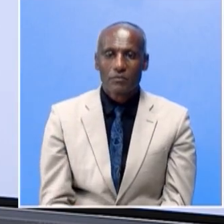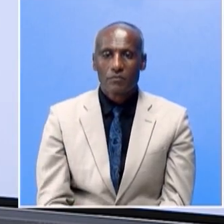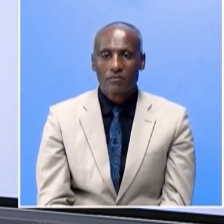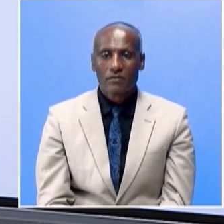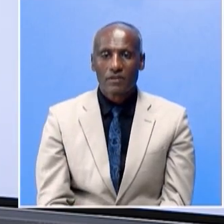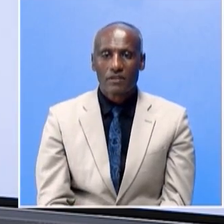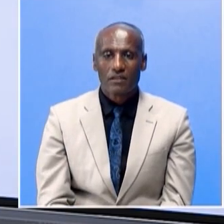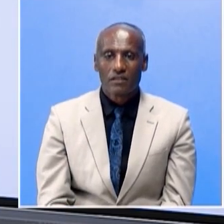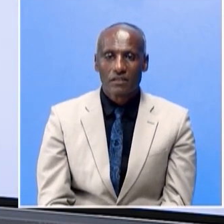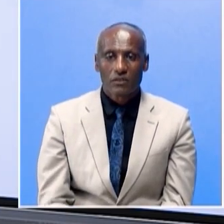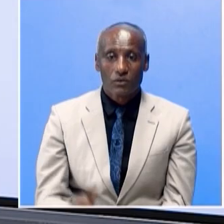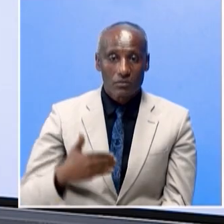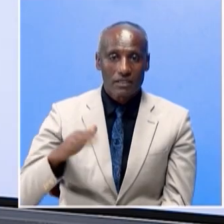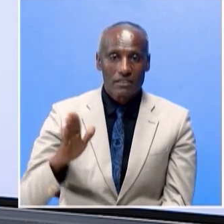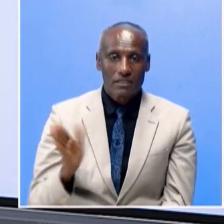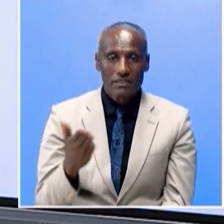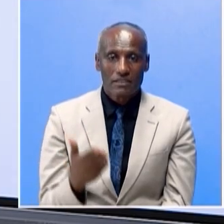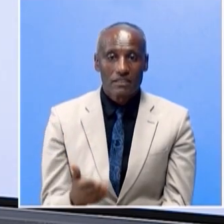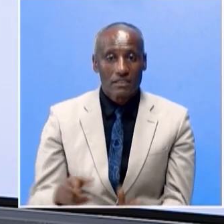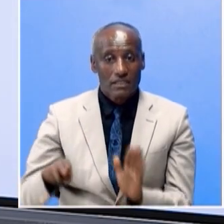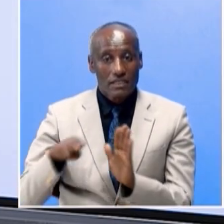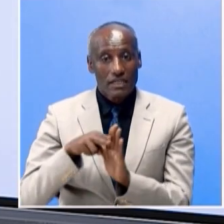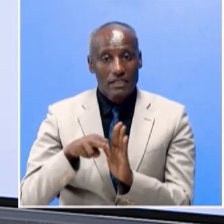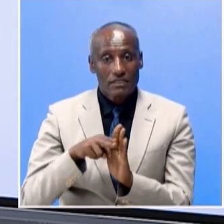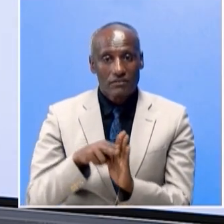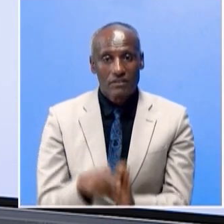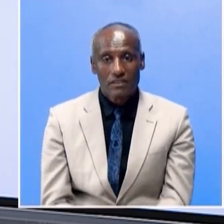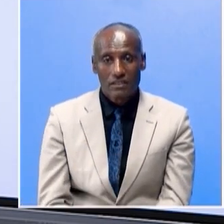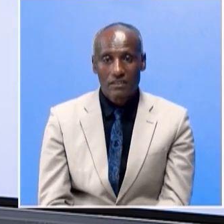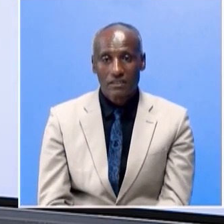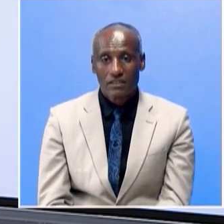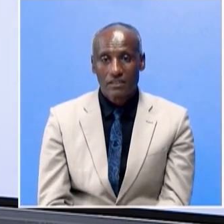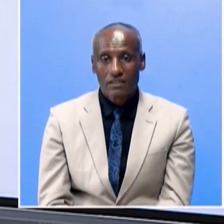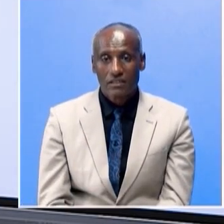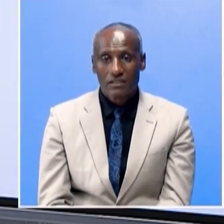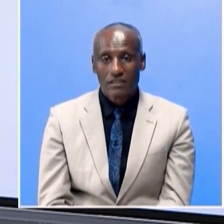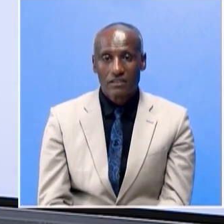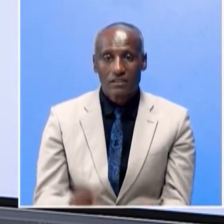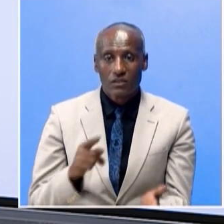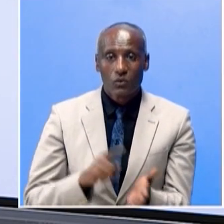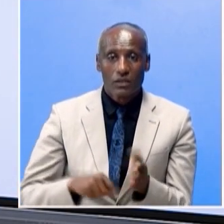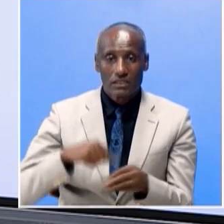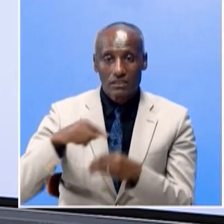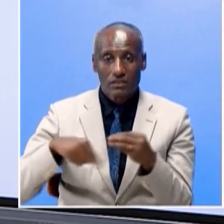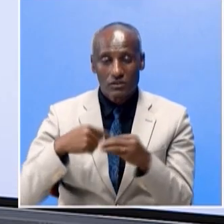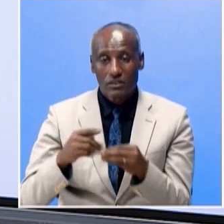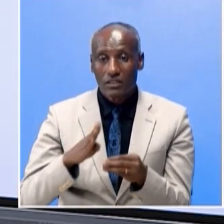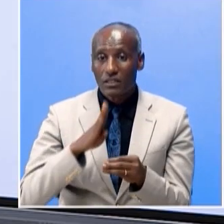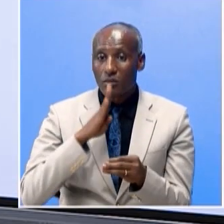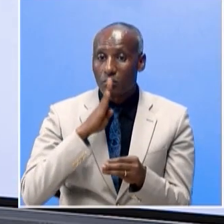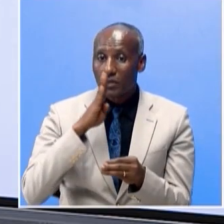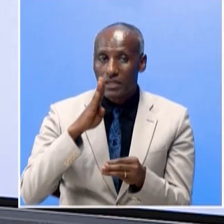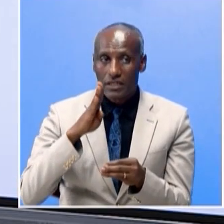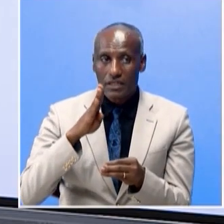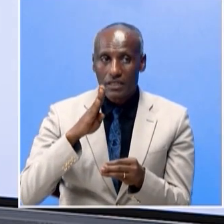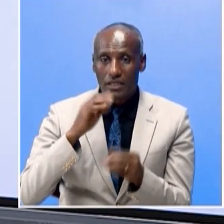They couldn't play tennis. Here is negative marker. Nice. What about be able to in